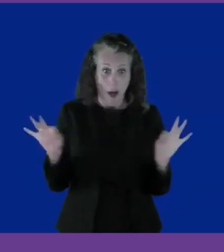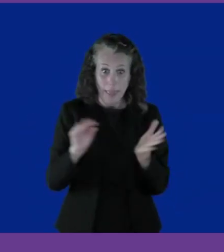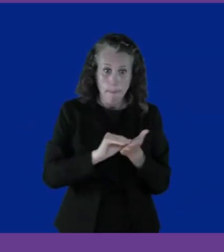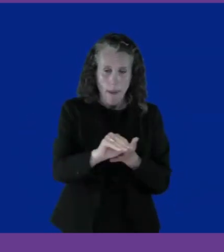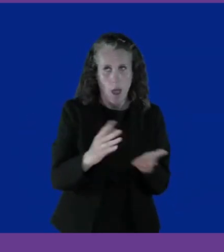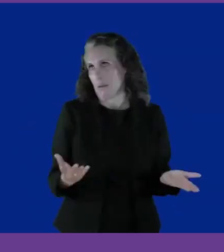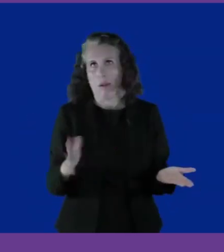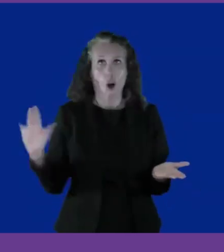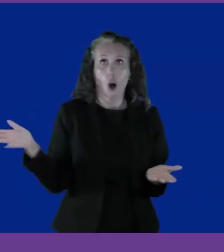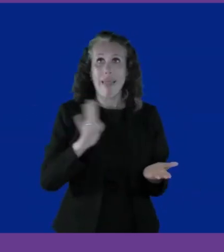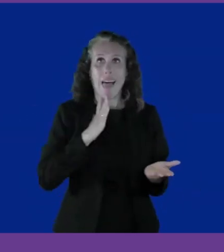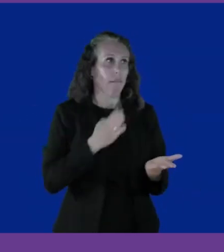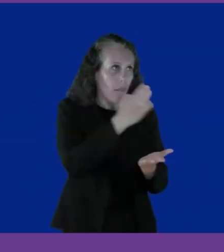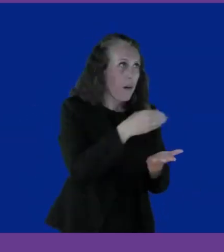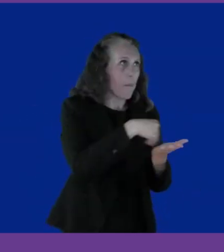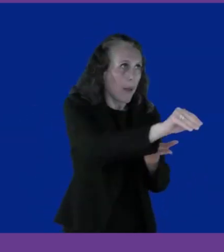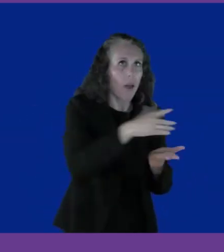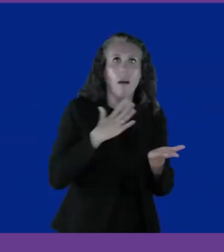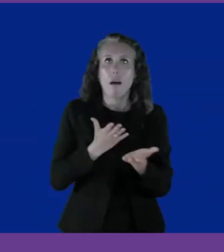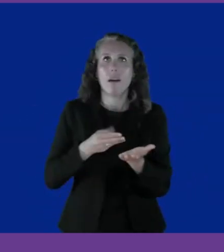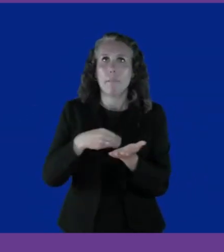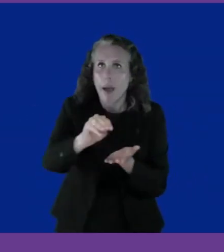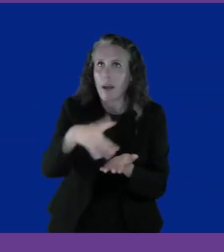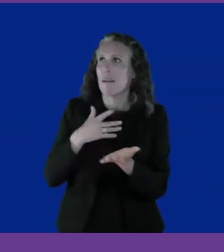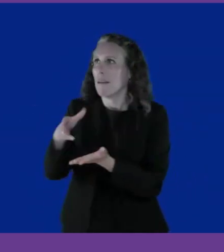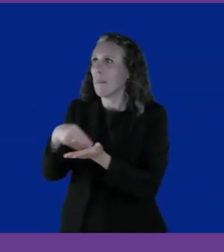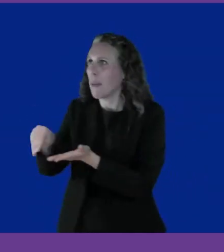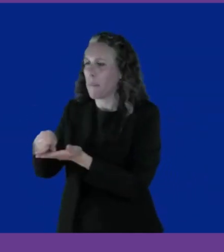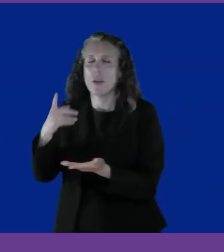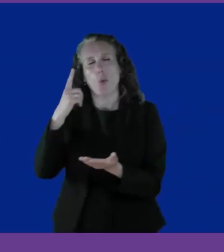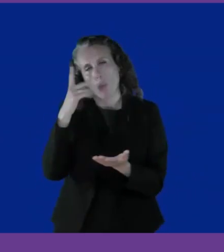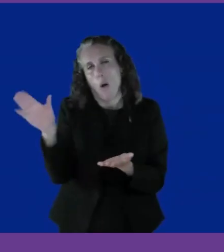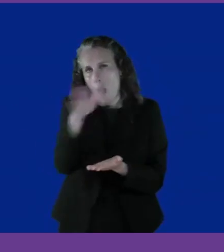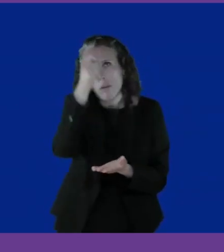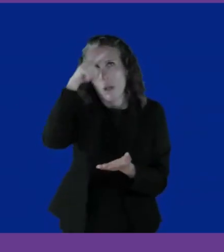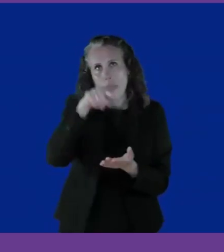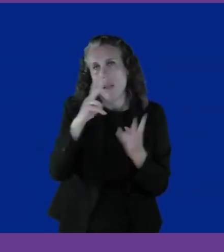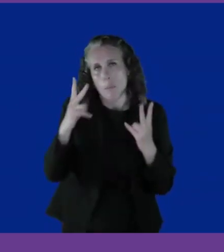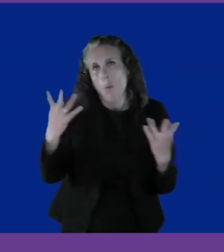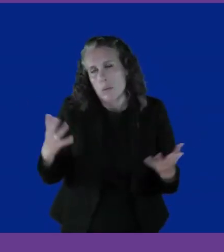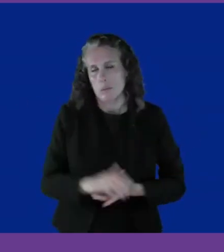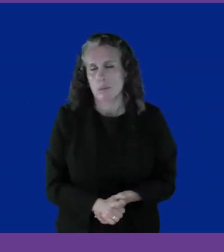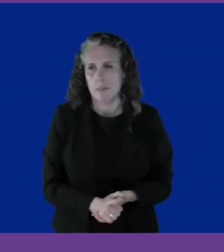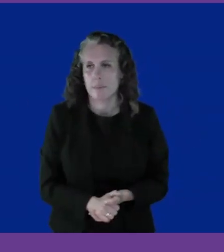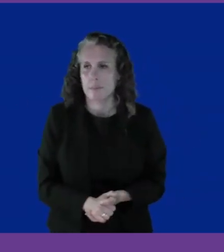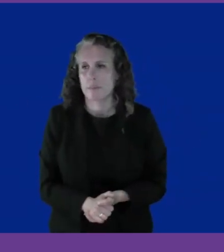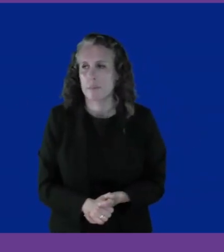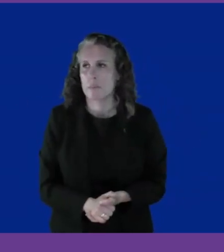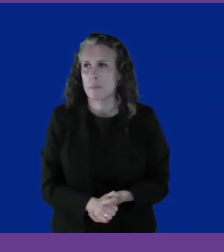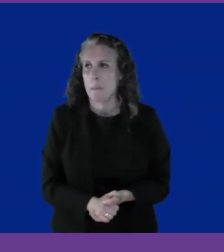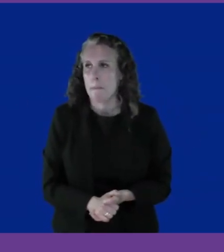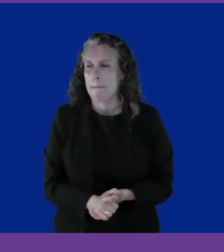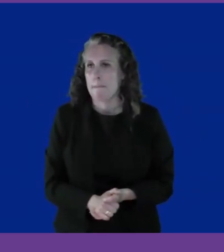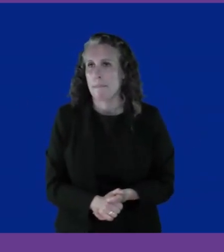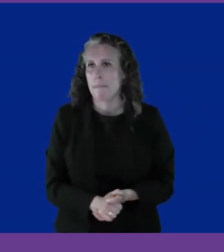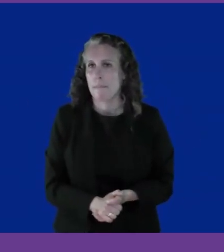or similar services. So that's stating the obvious. I think it's also high on our agenda for many